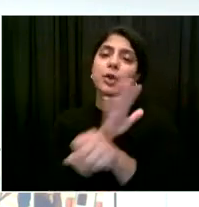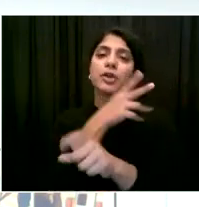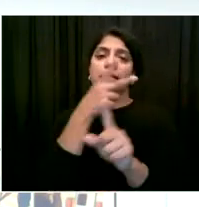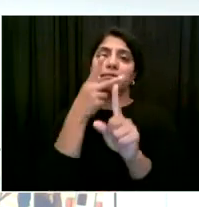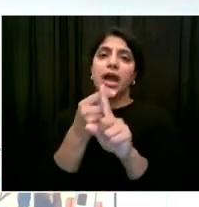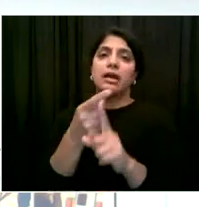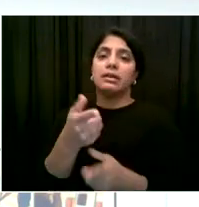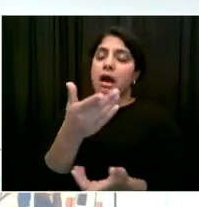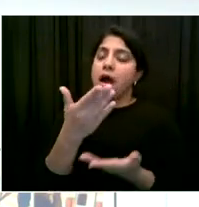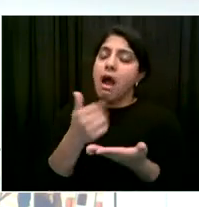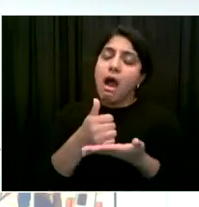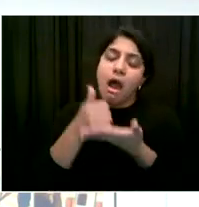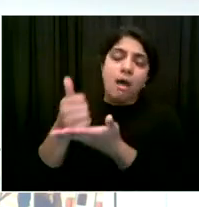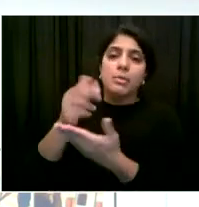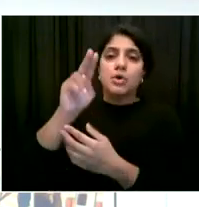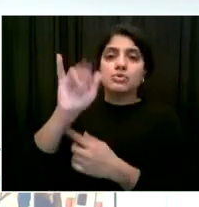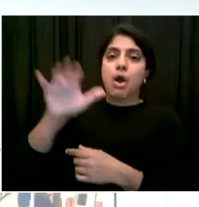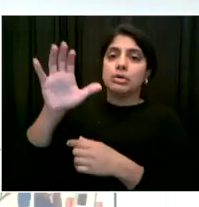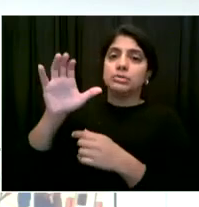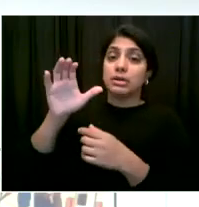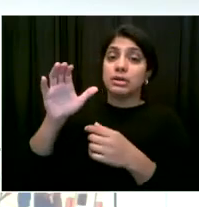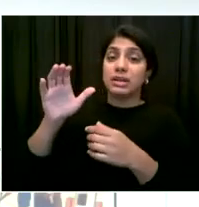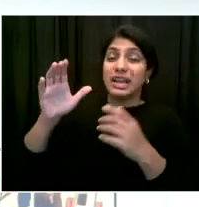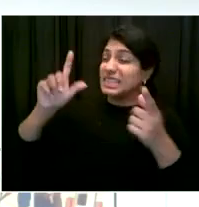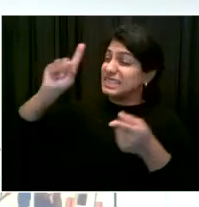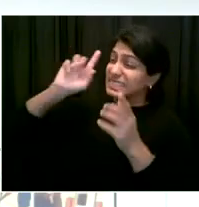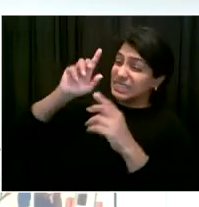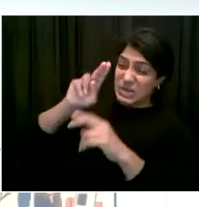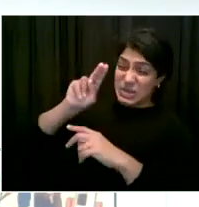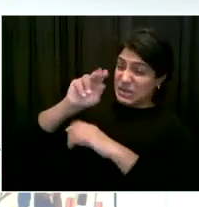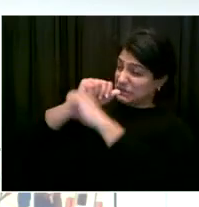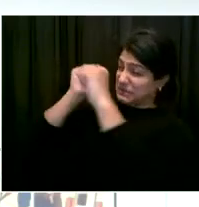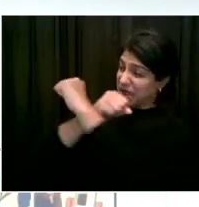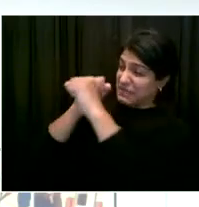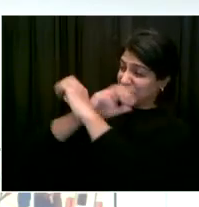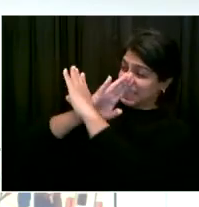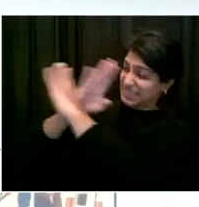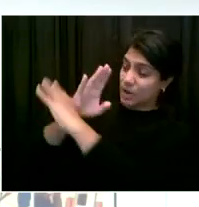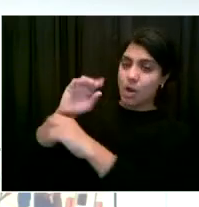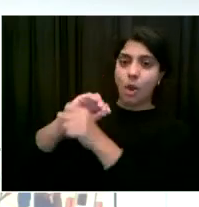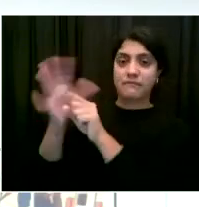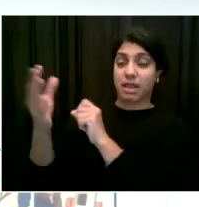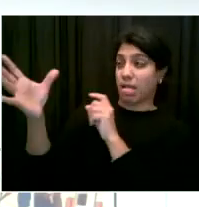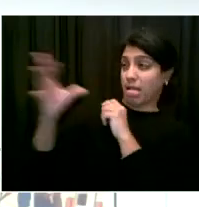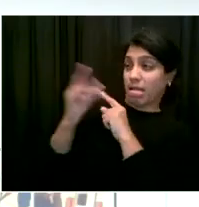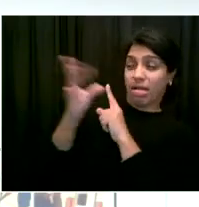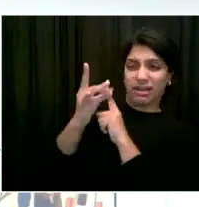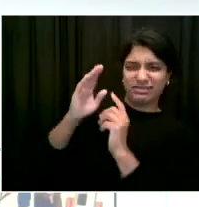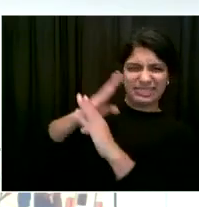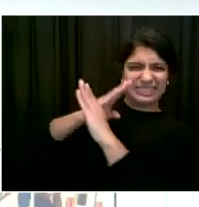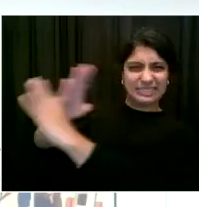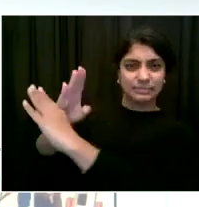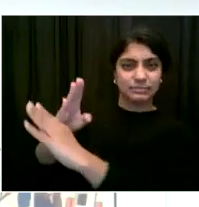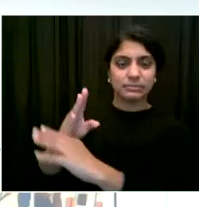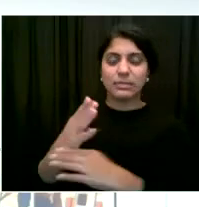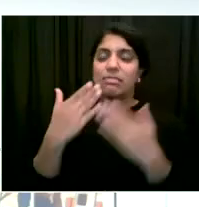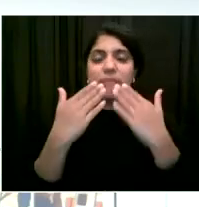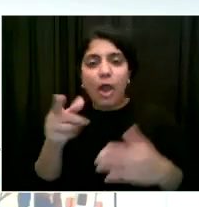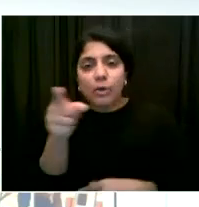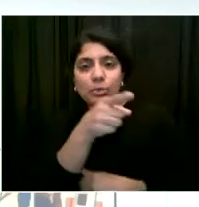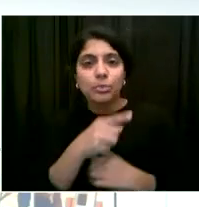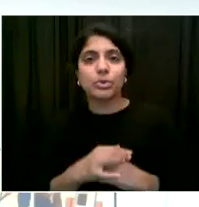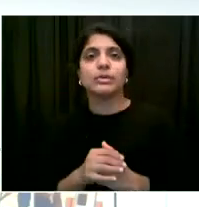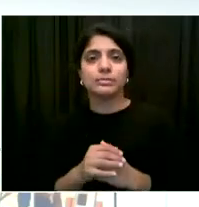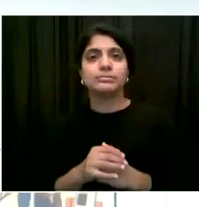But we have more work to do, and we must do it quickly. That's why I'm grateful that the mayor announced the $100 incentive for booster